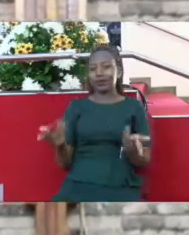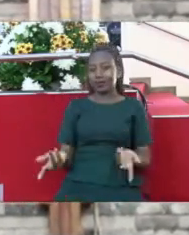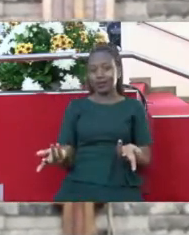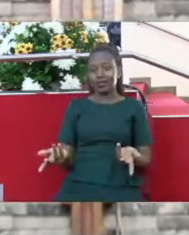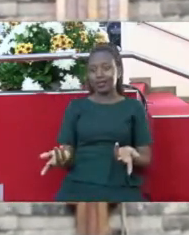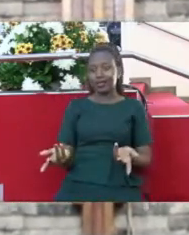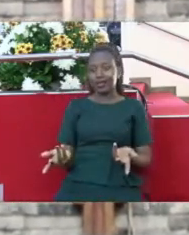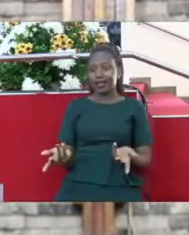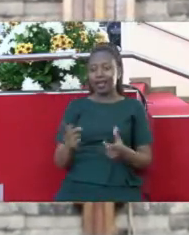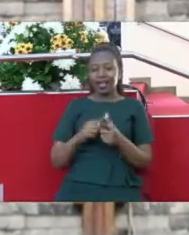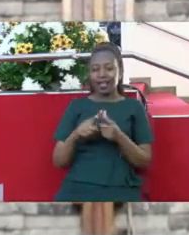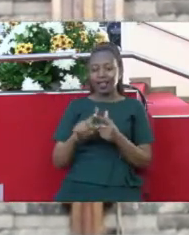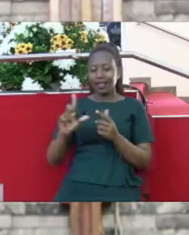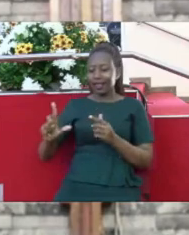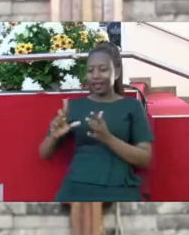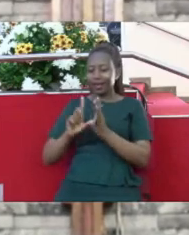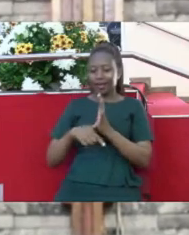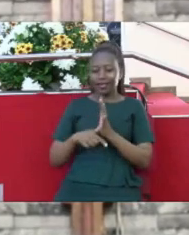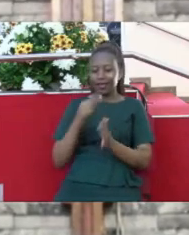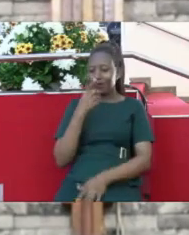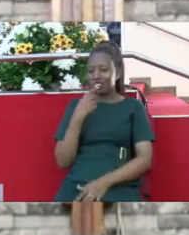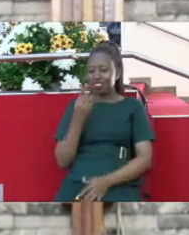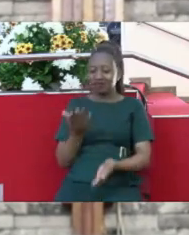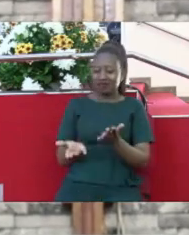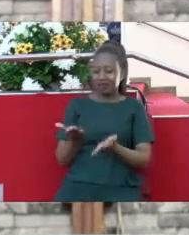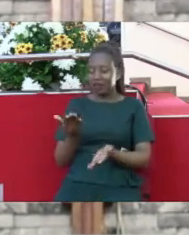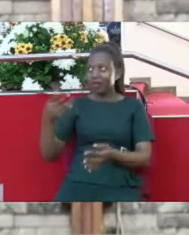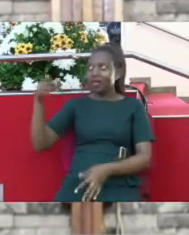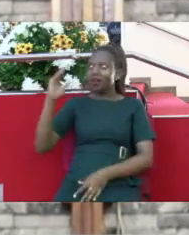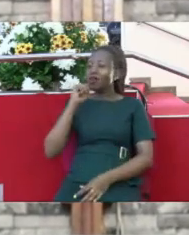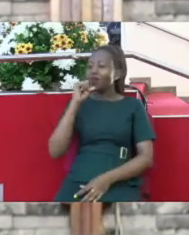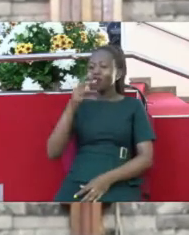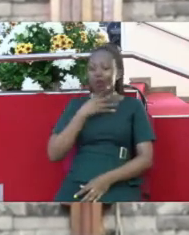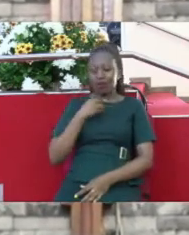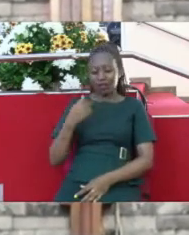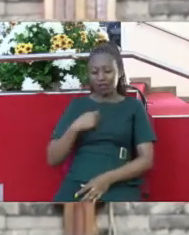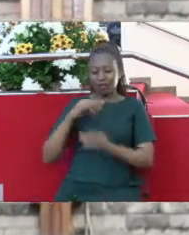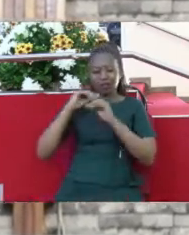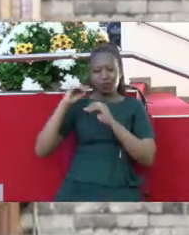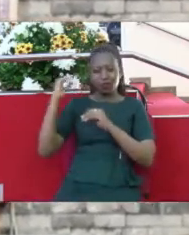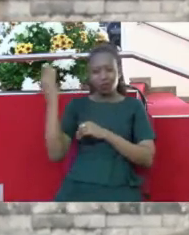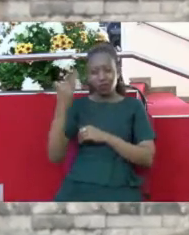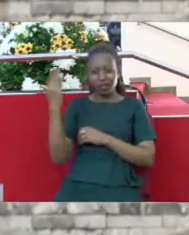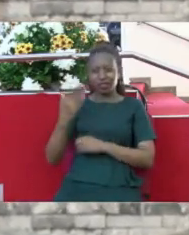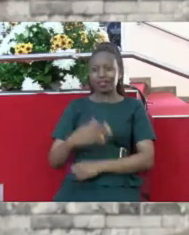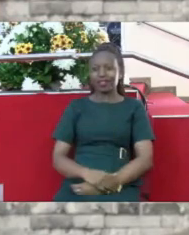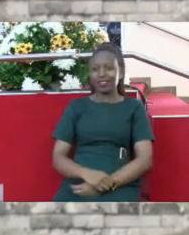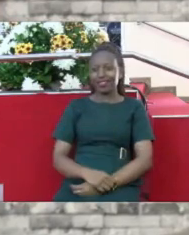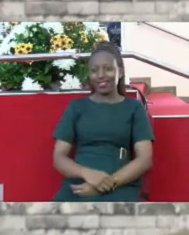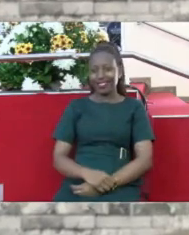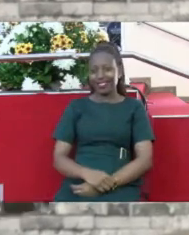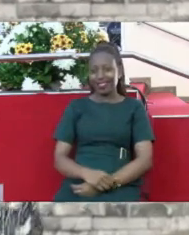Lord didn't want me to talk to them. Na mafika town, jijini, ukiwa utafanya hivyo na unasema pengine Mungu hapo anataka nimshuhudie. So we'll look at how we